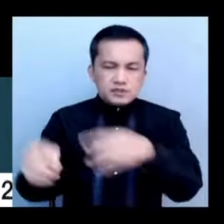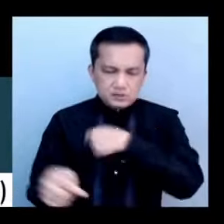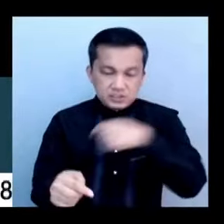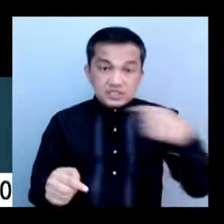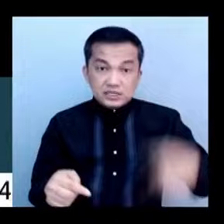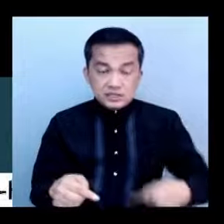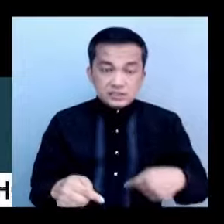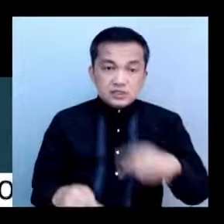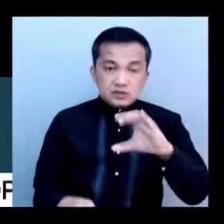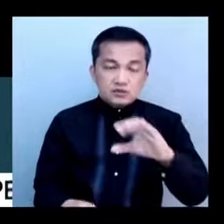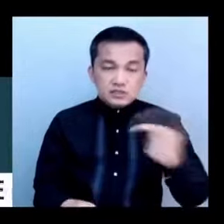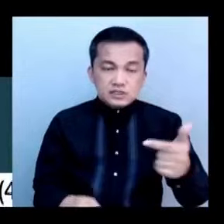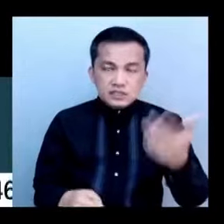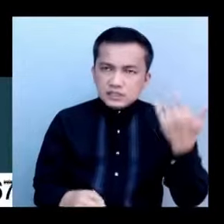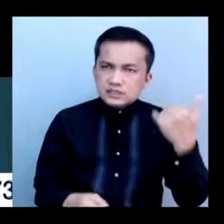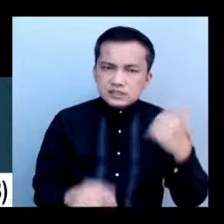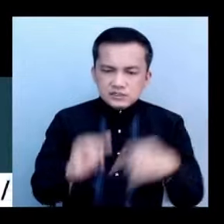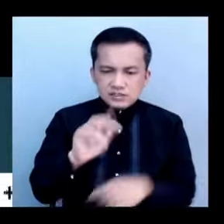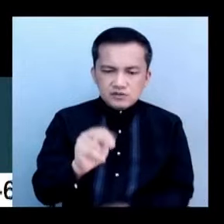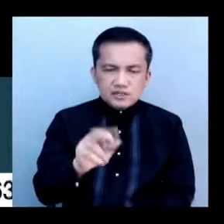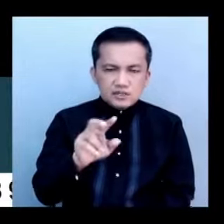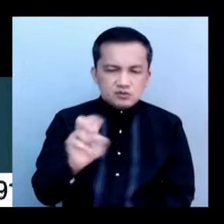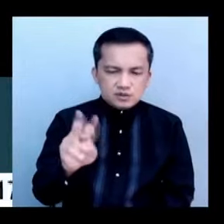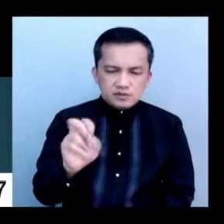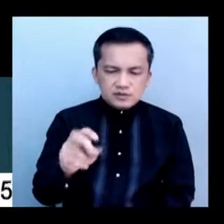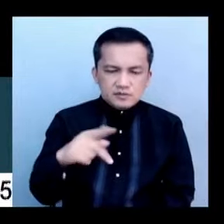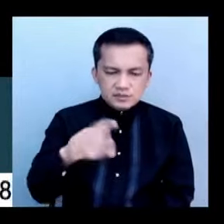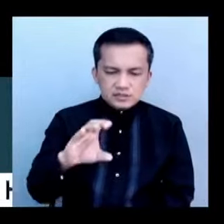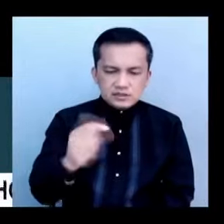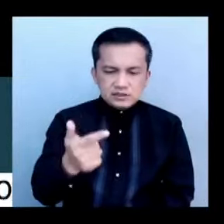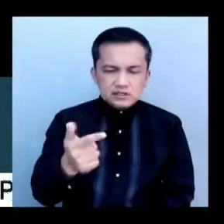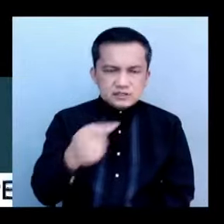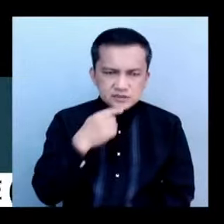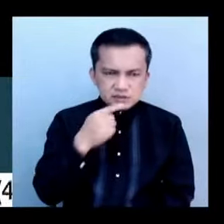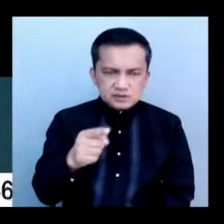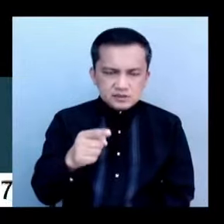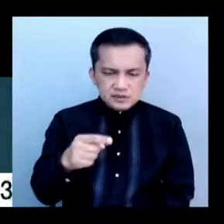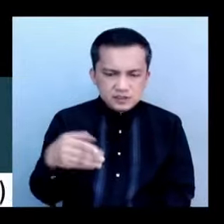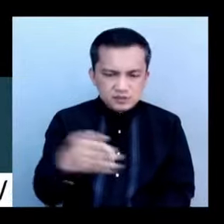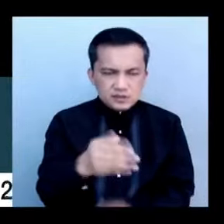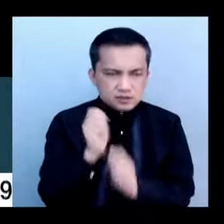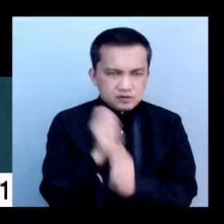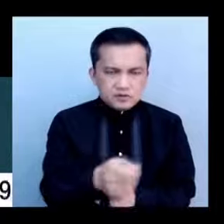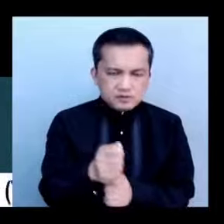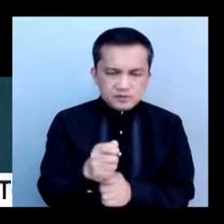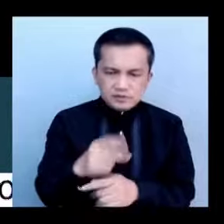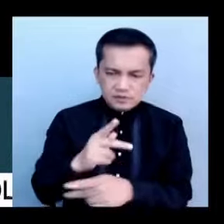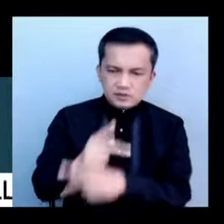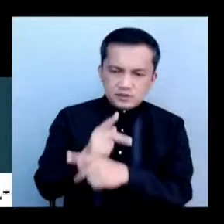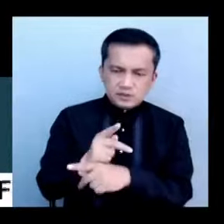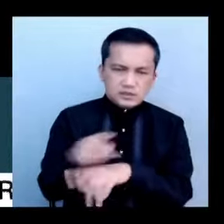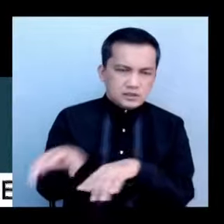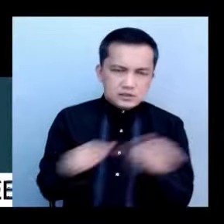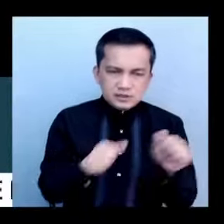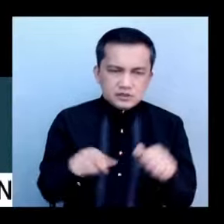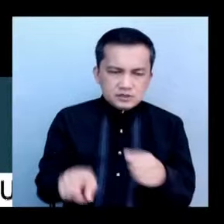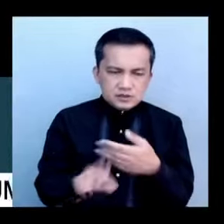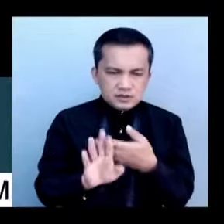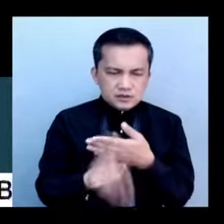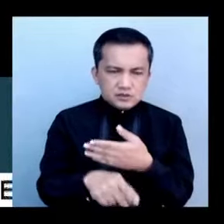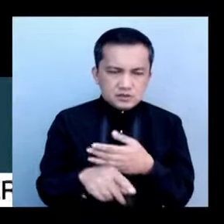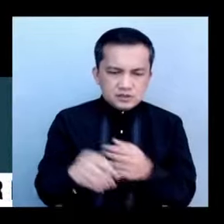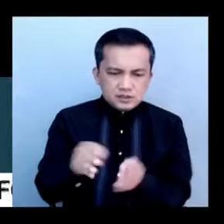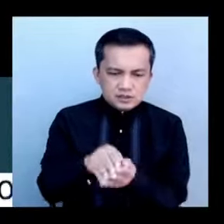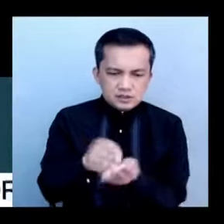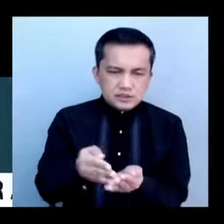last January 12th. The PCG said the fishermen were prevented from leaving unless they returned the shells they had